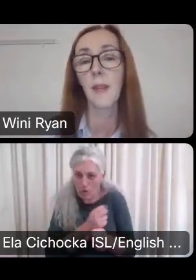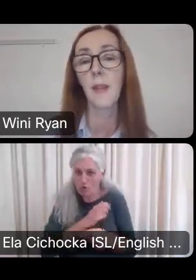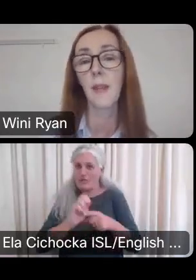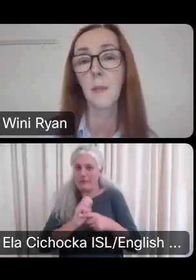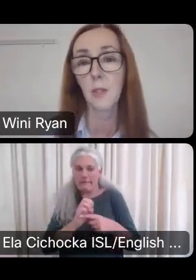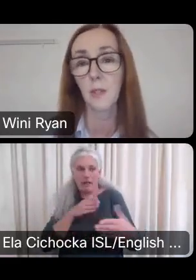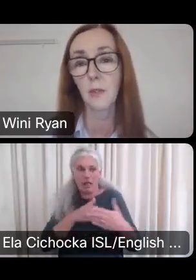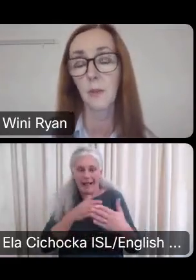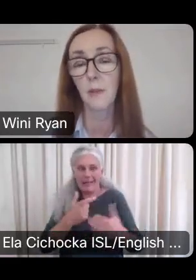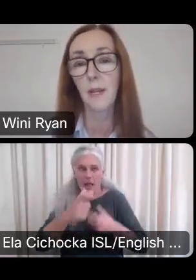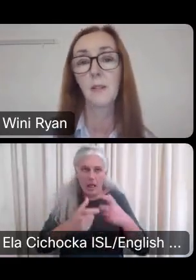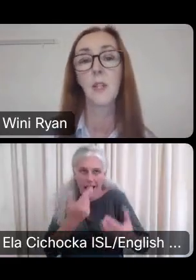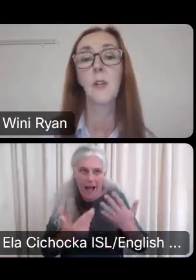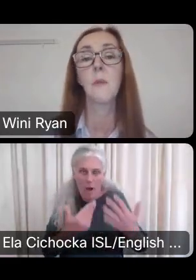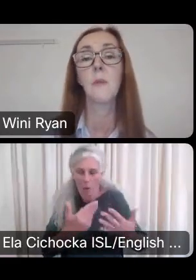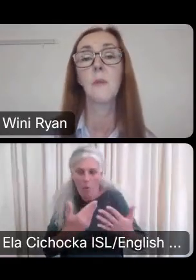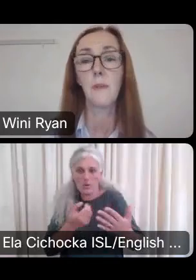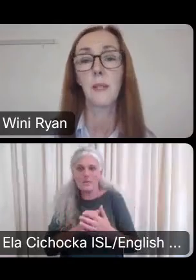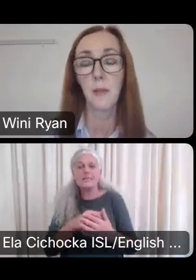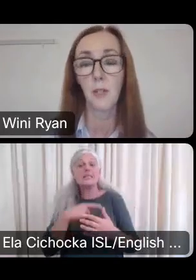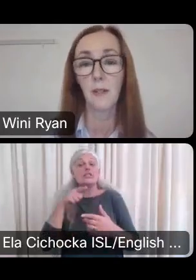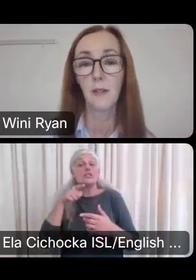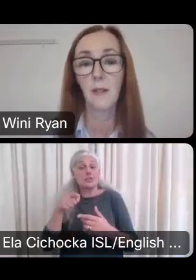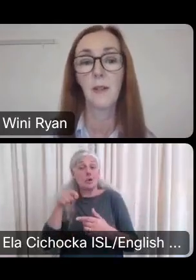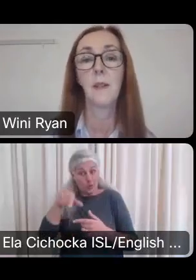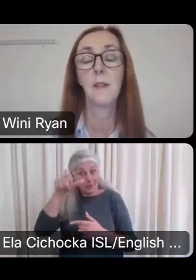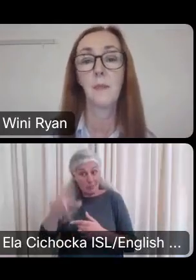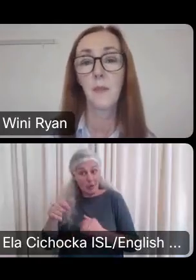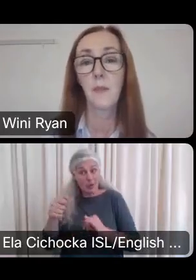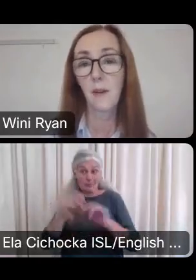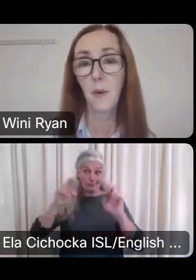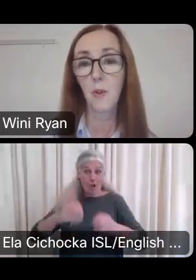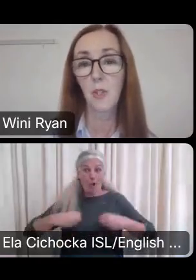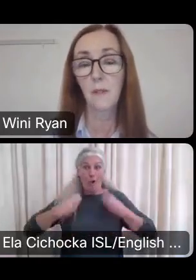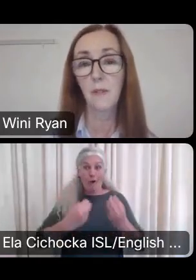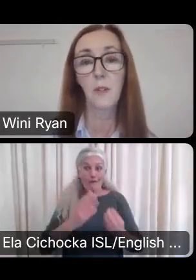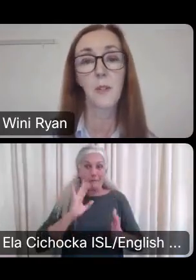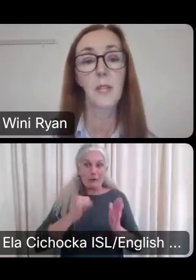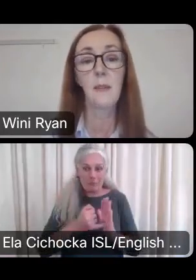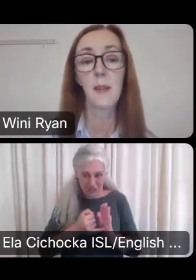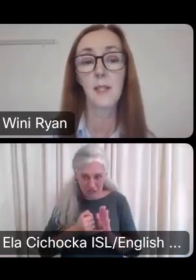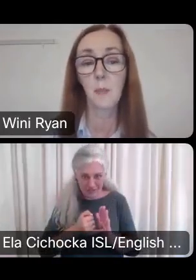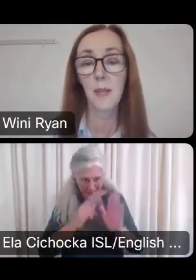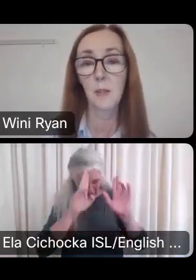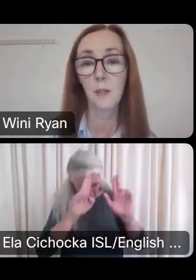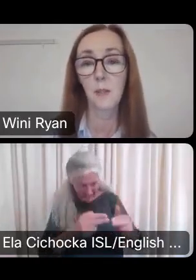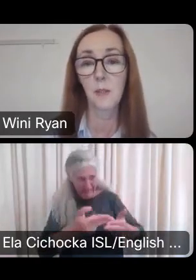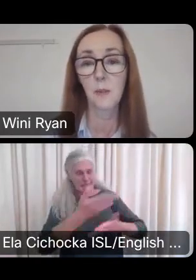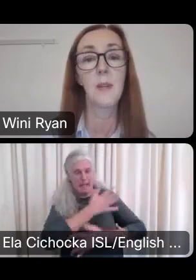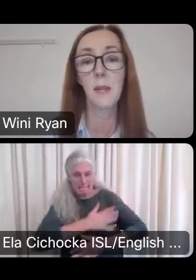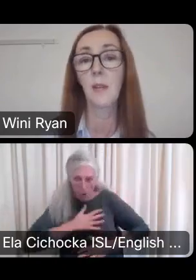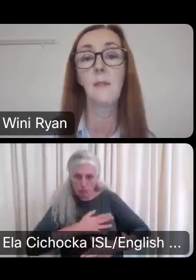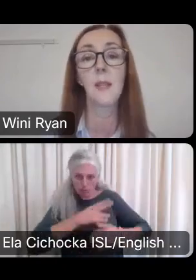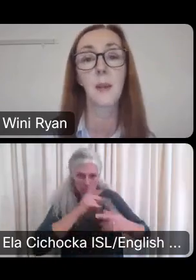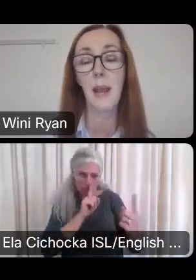that they have permission to do so. So you're giving them permission to feel their emotion. You're staying in that space with them.